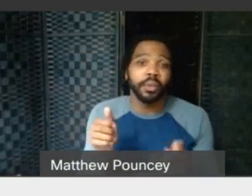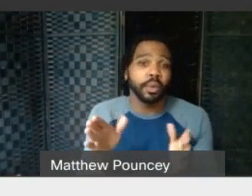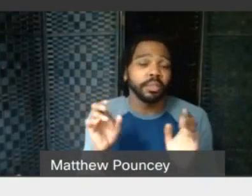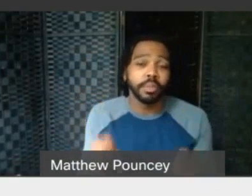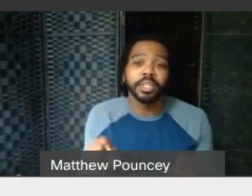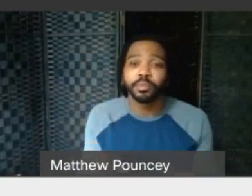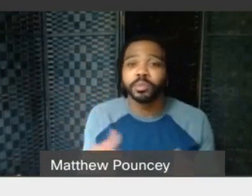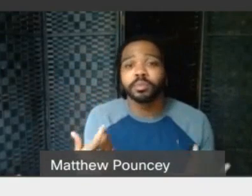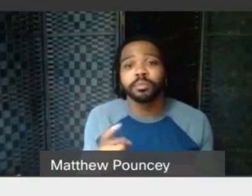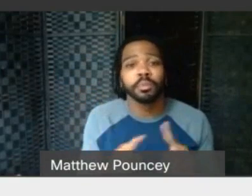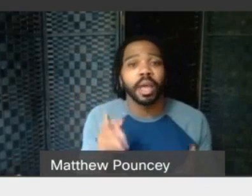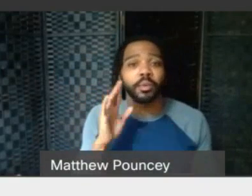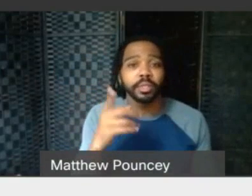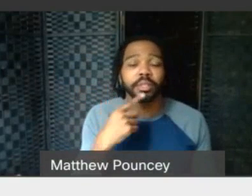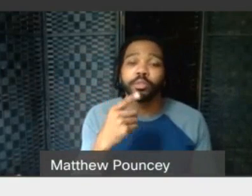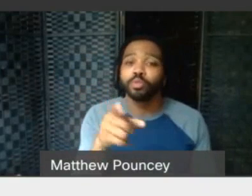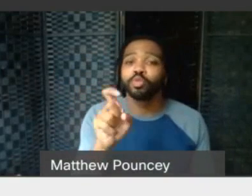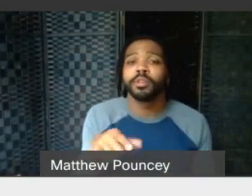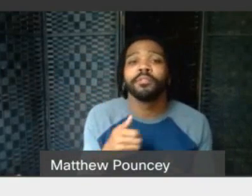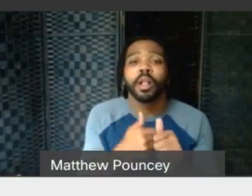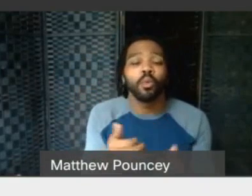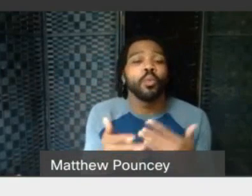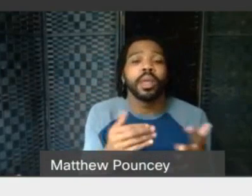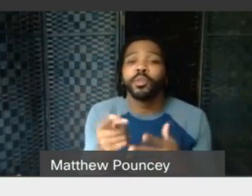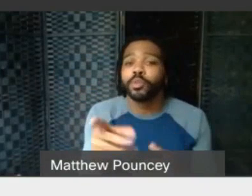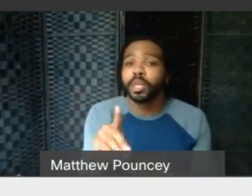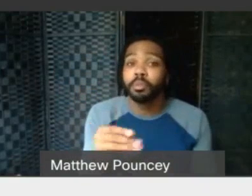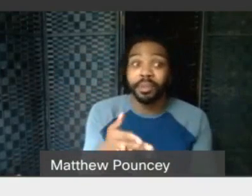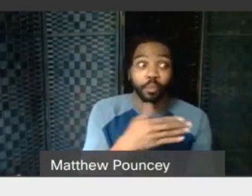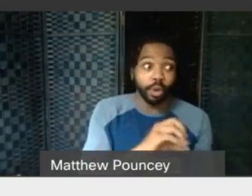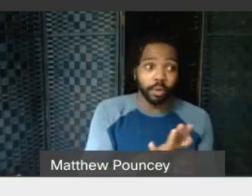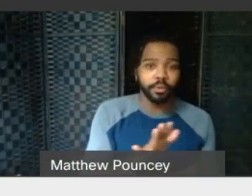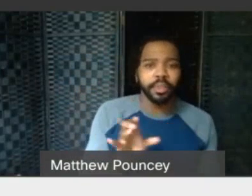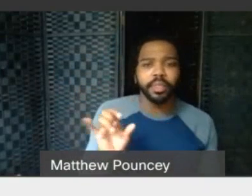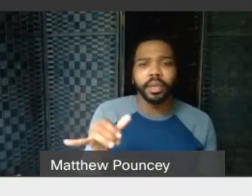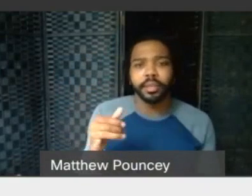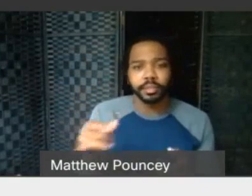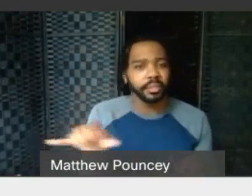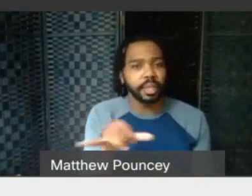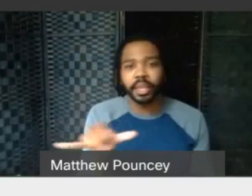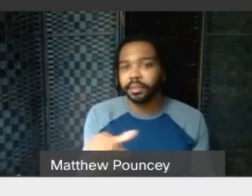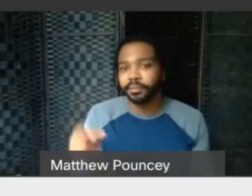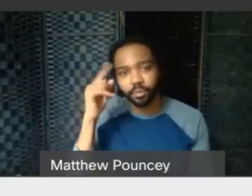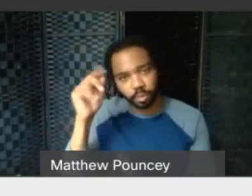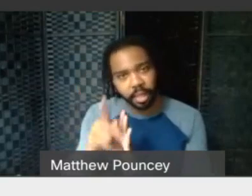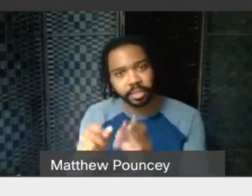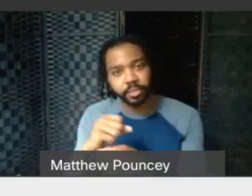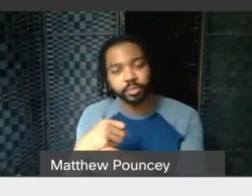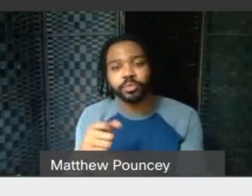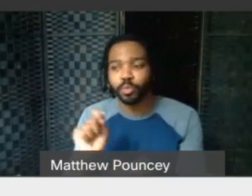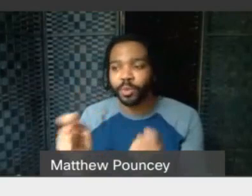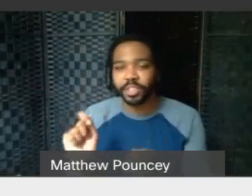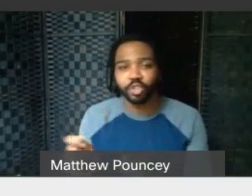that, you should follow, whatever you did prior to COVID as far as making policy revisions and changes. If you worked